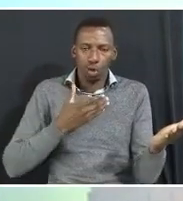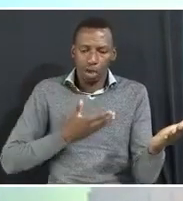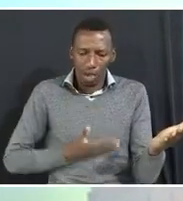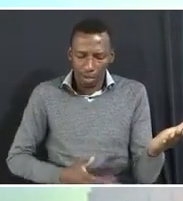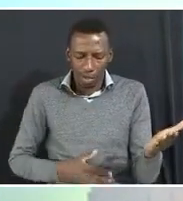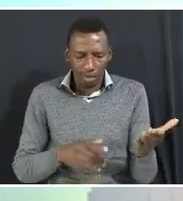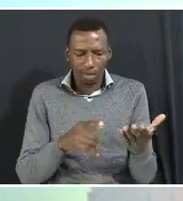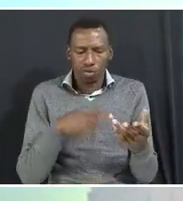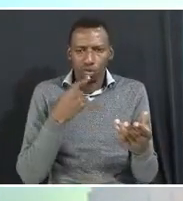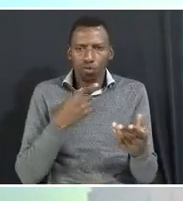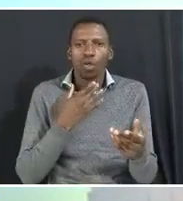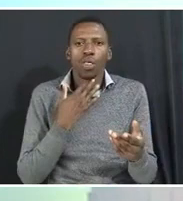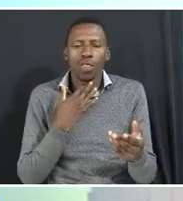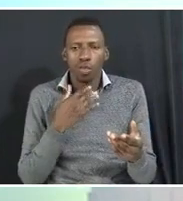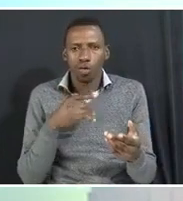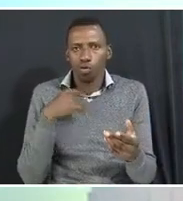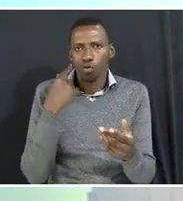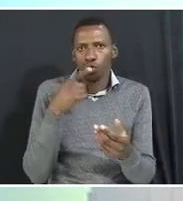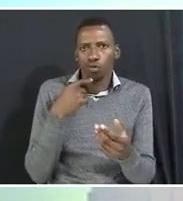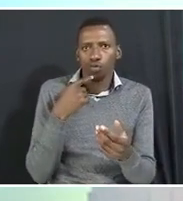are thirsty, those who